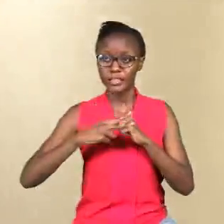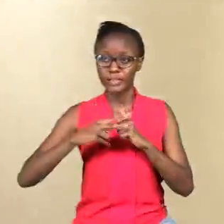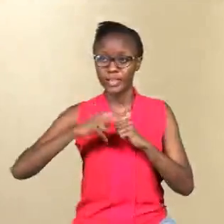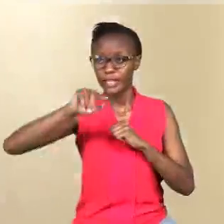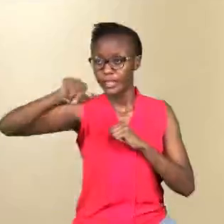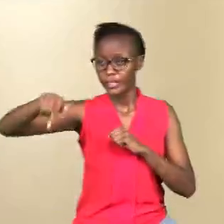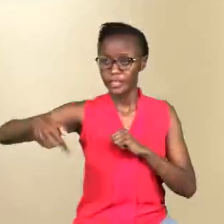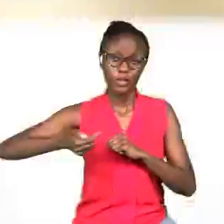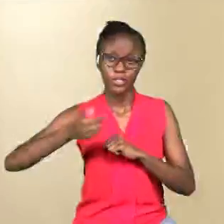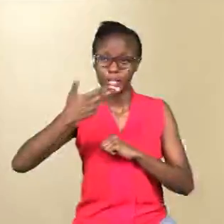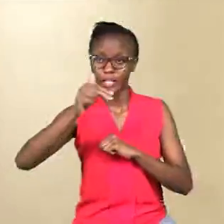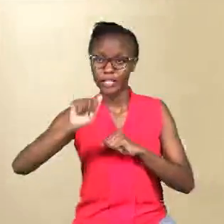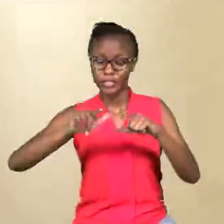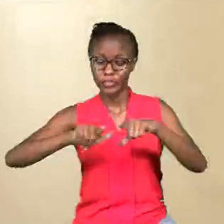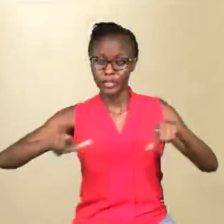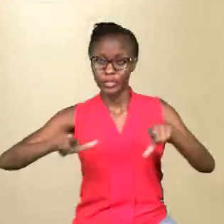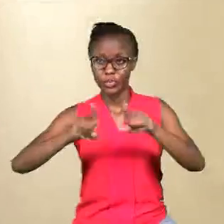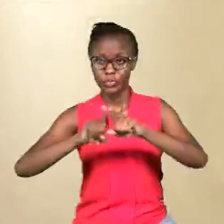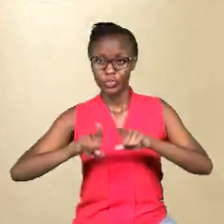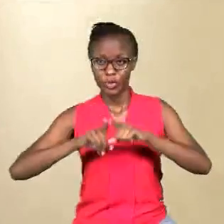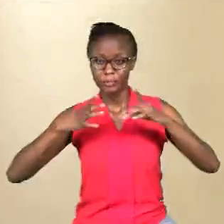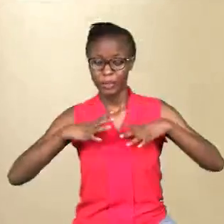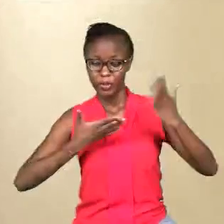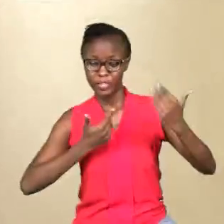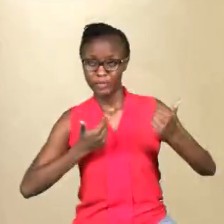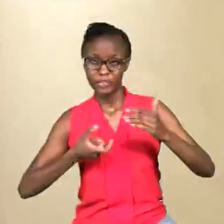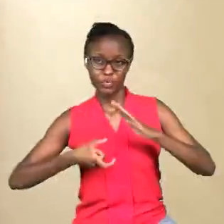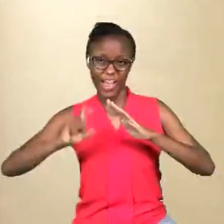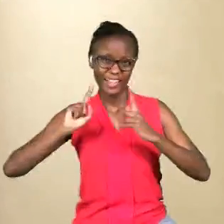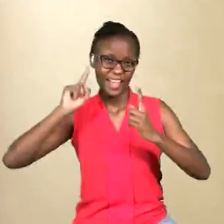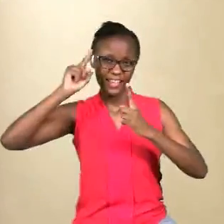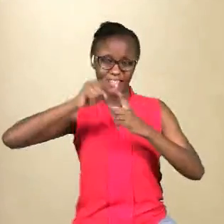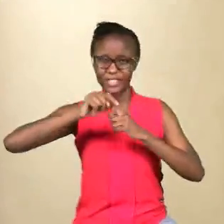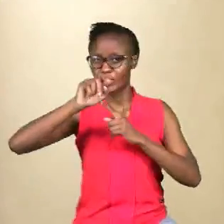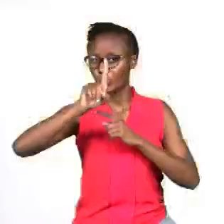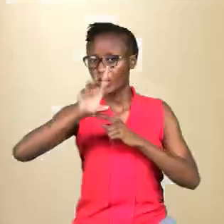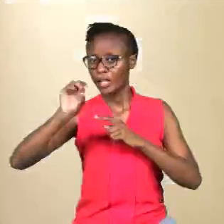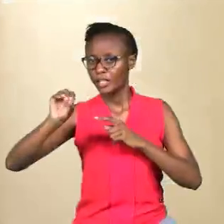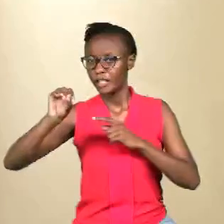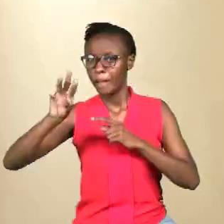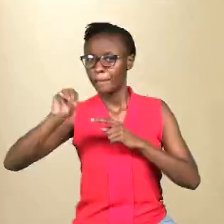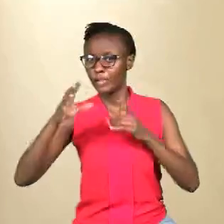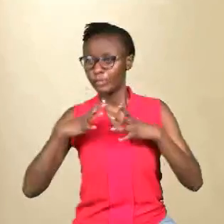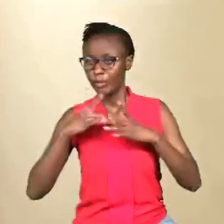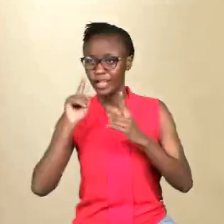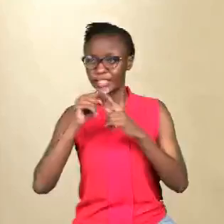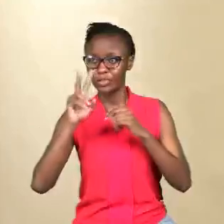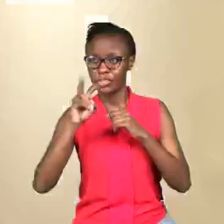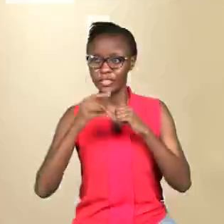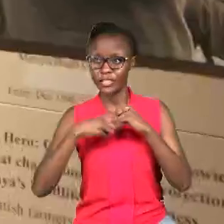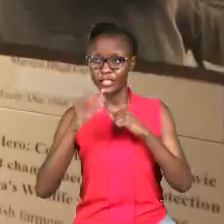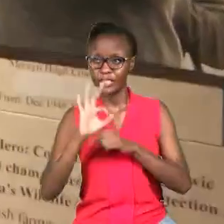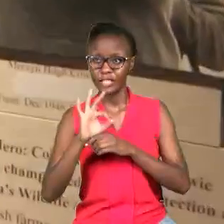land. With the country's population projected to hit 100 million by 2063, the head of state has challenged